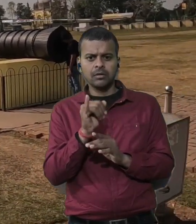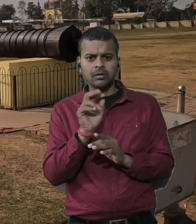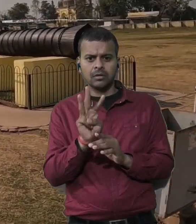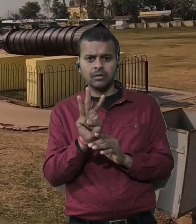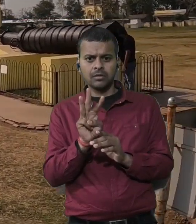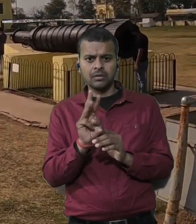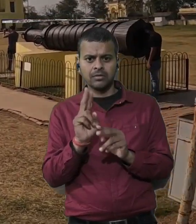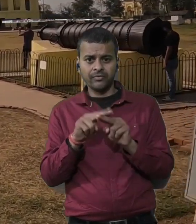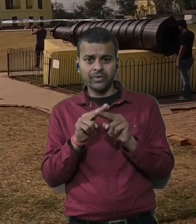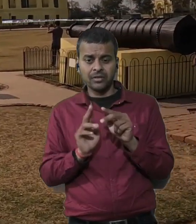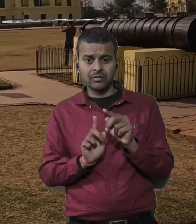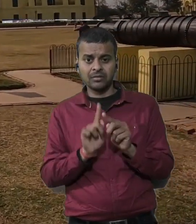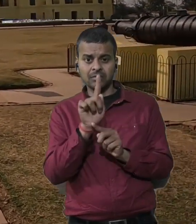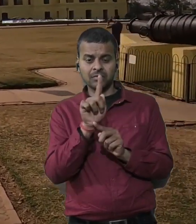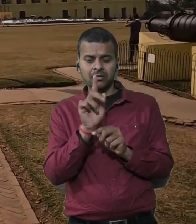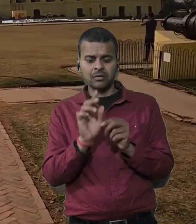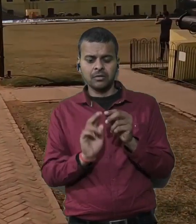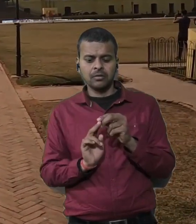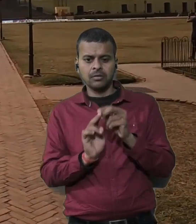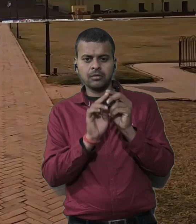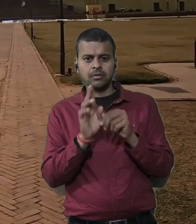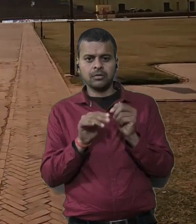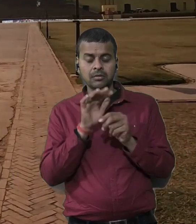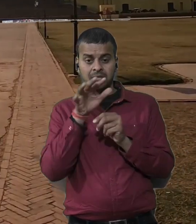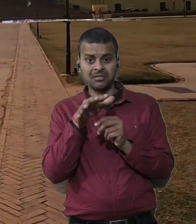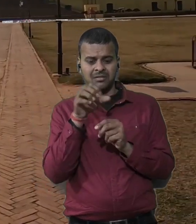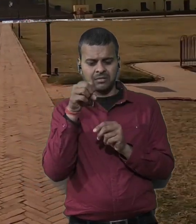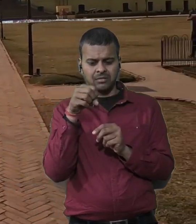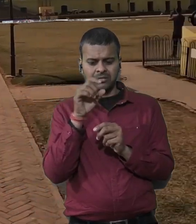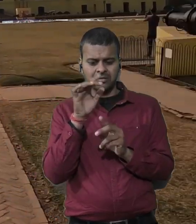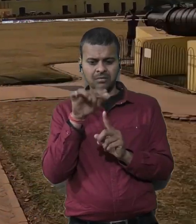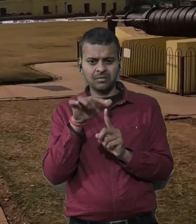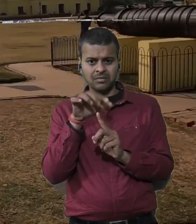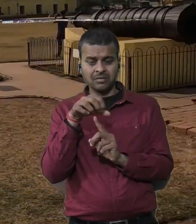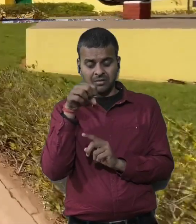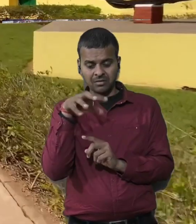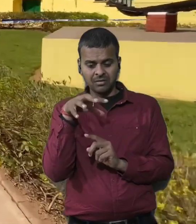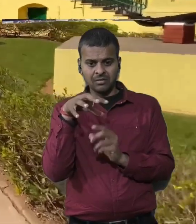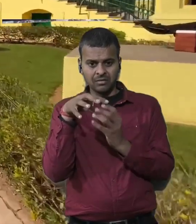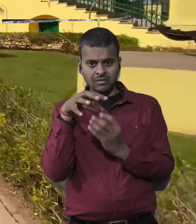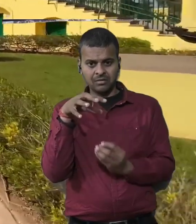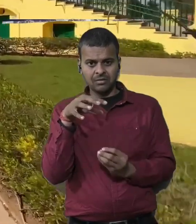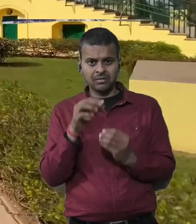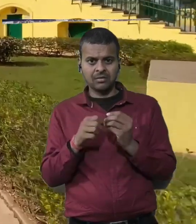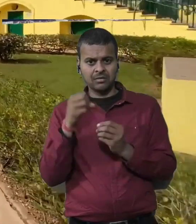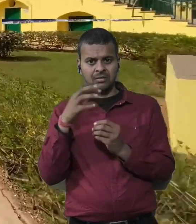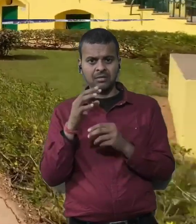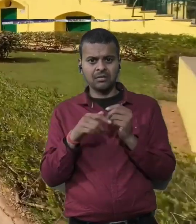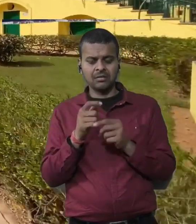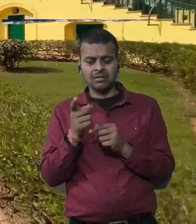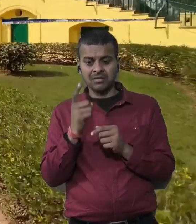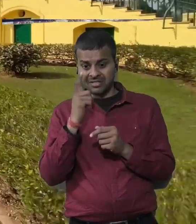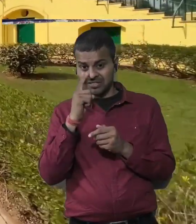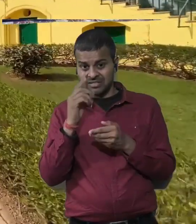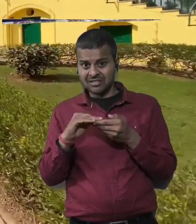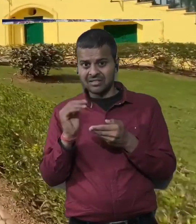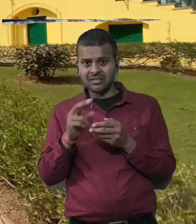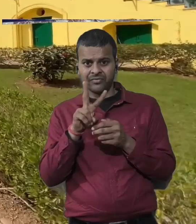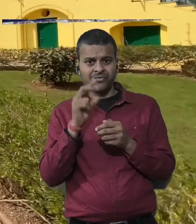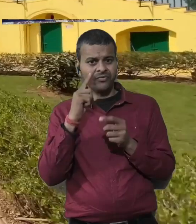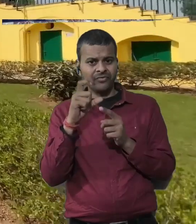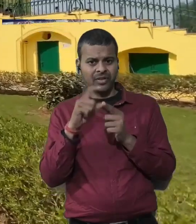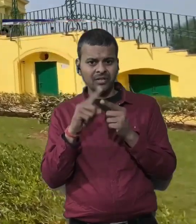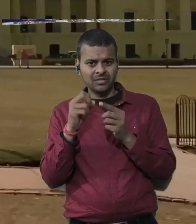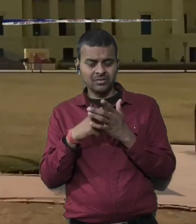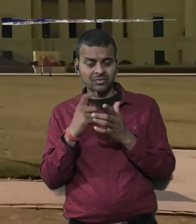which is 63 feet high from the center, and a superb chandelier is hanging from the center of the dome which was gifted by Victoria